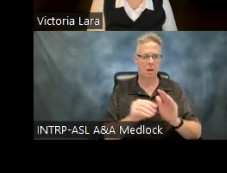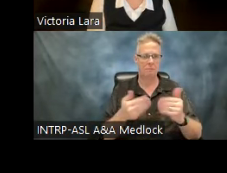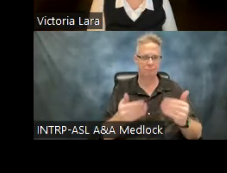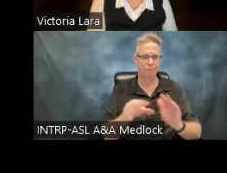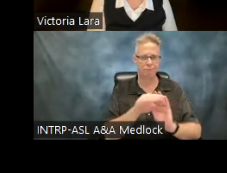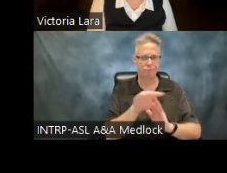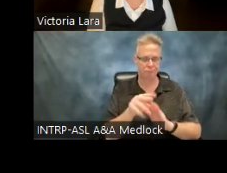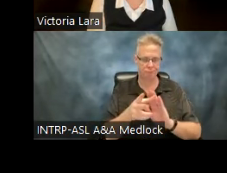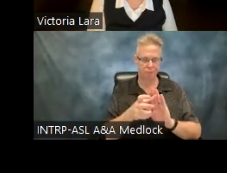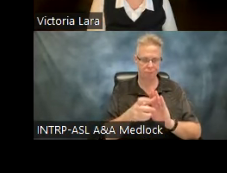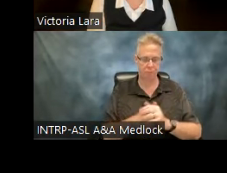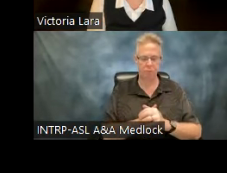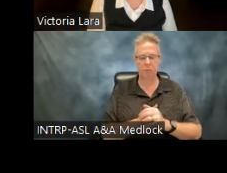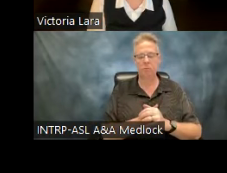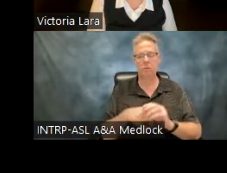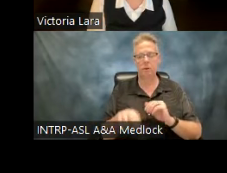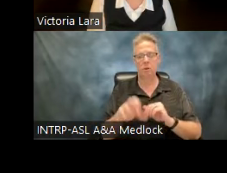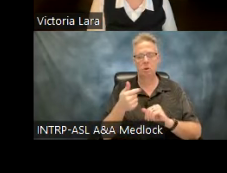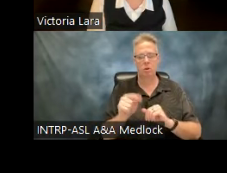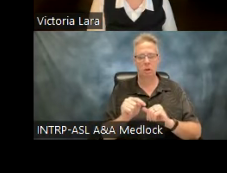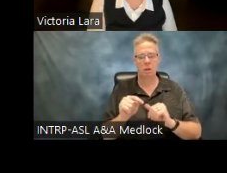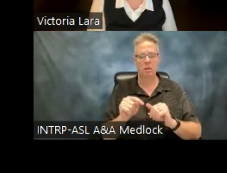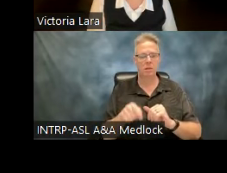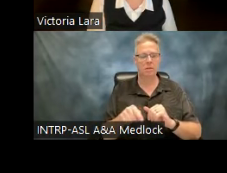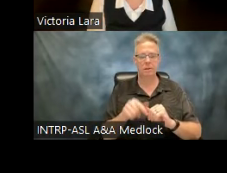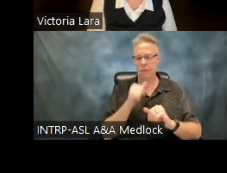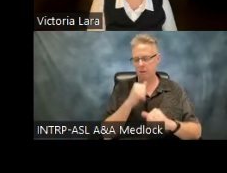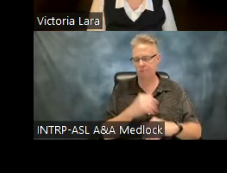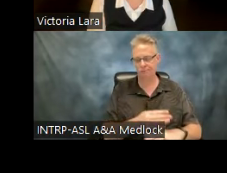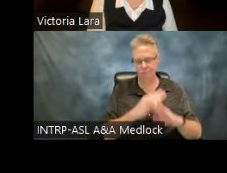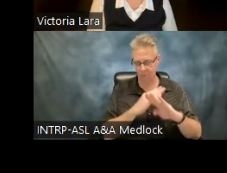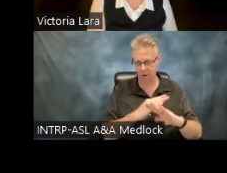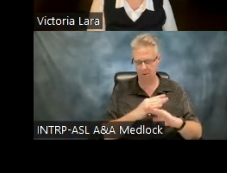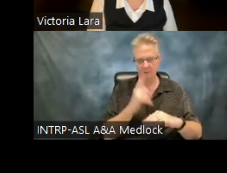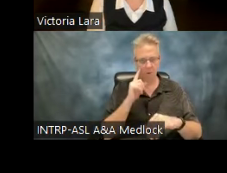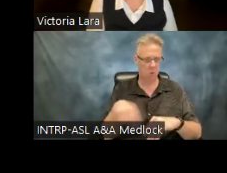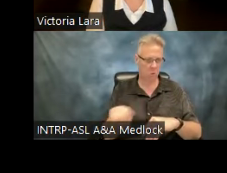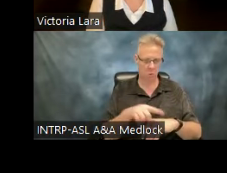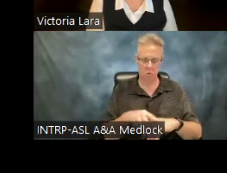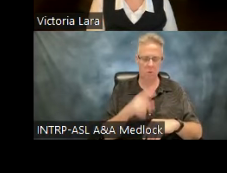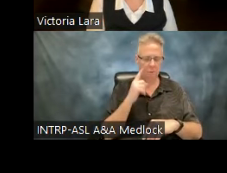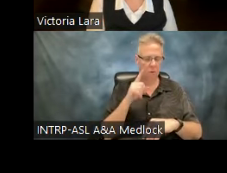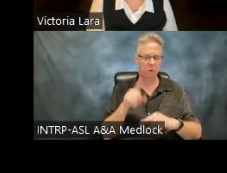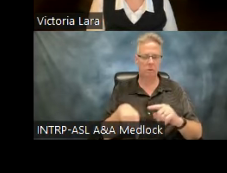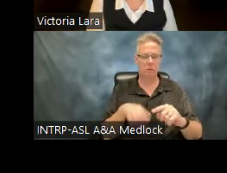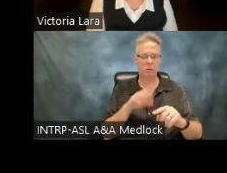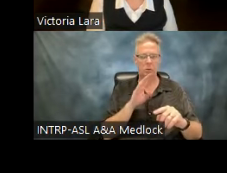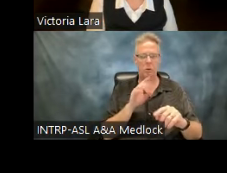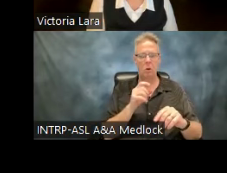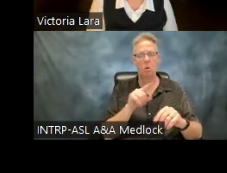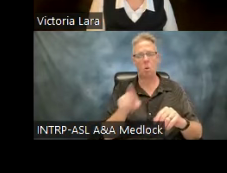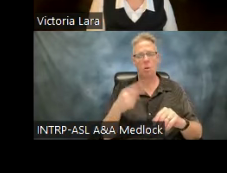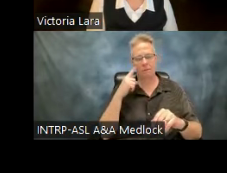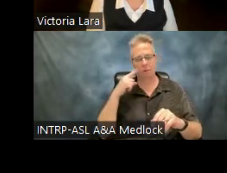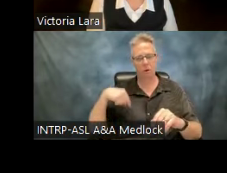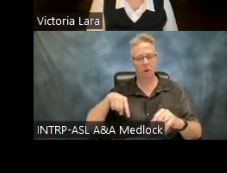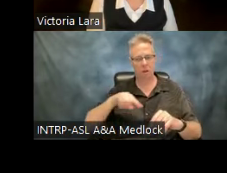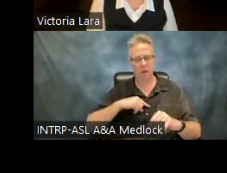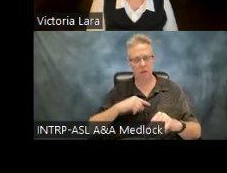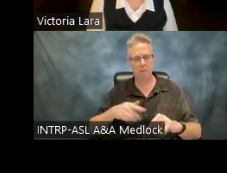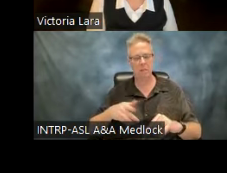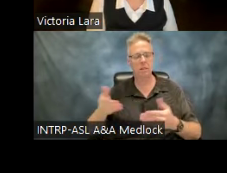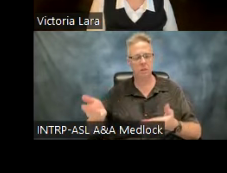this meeting, the chat function is enabled for commission members to communicate with each other. Members of